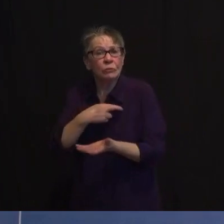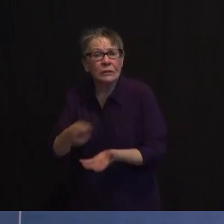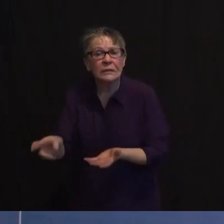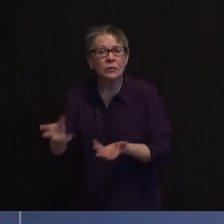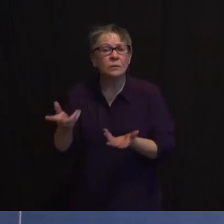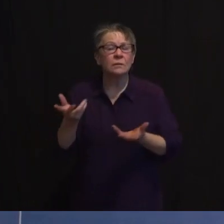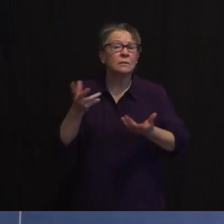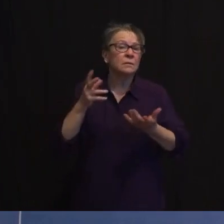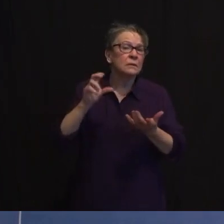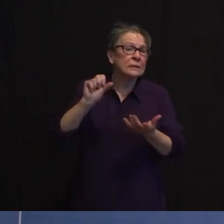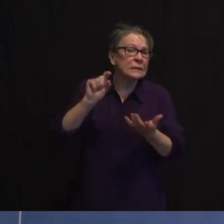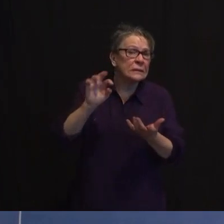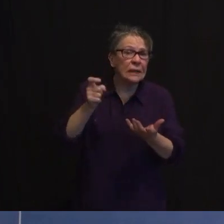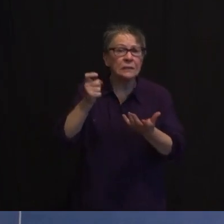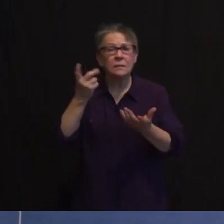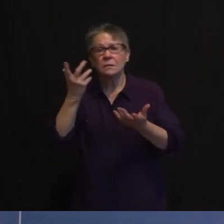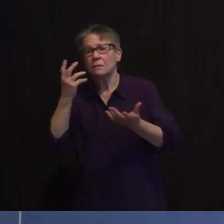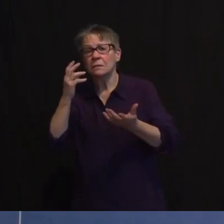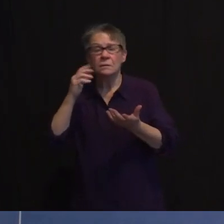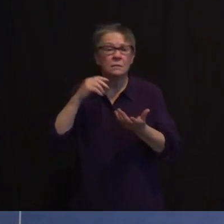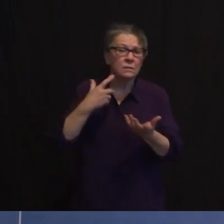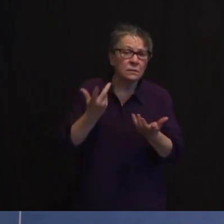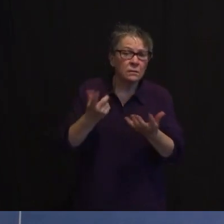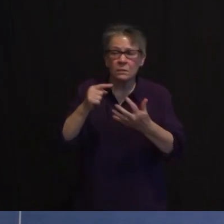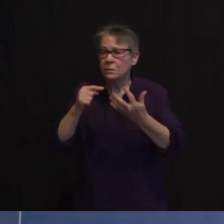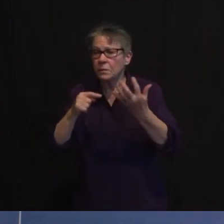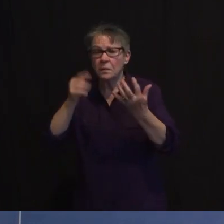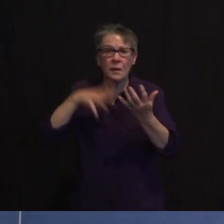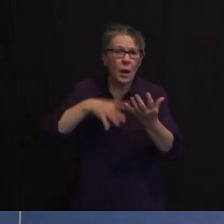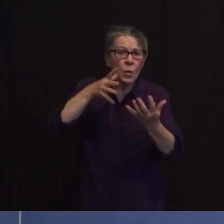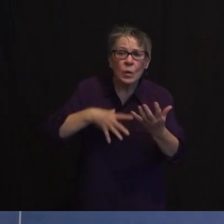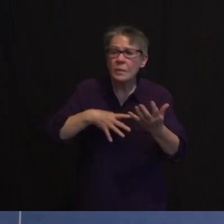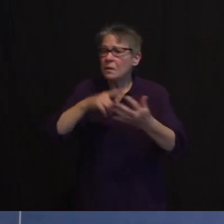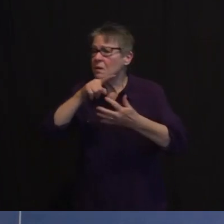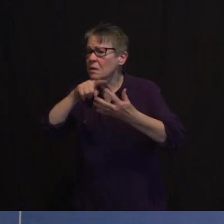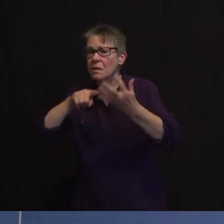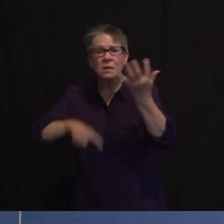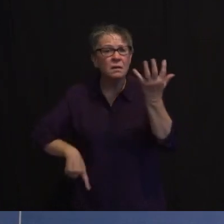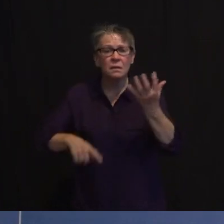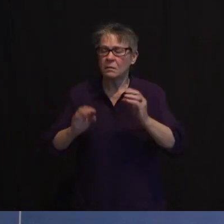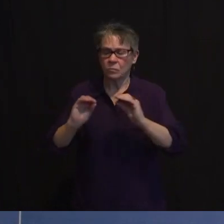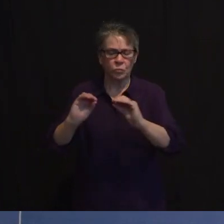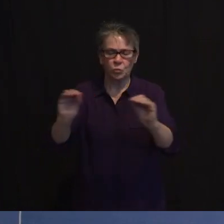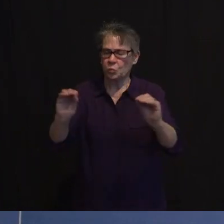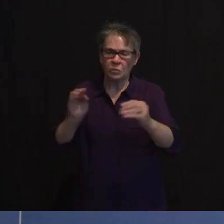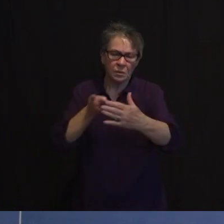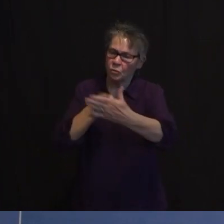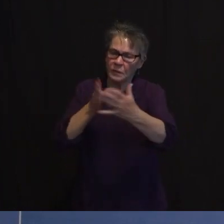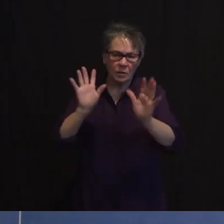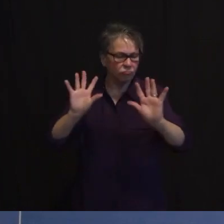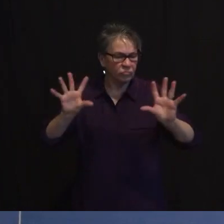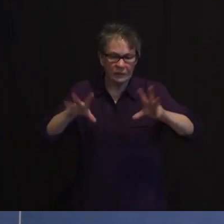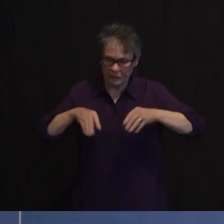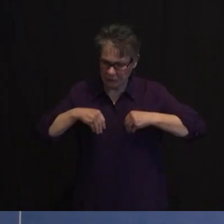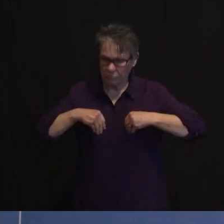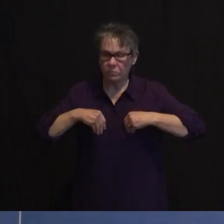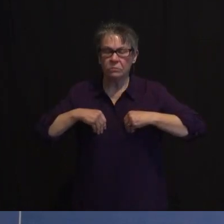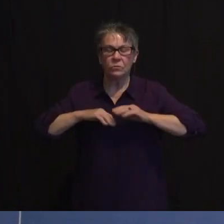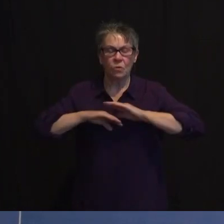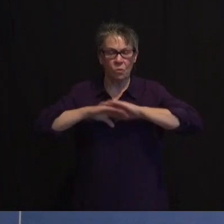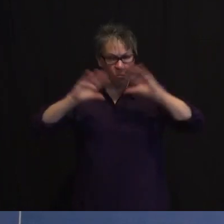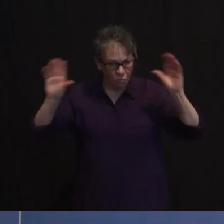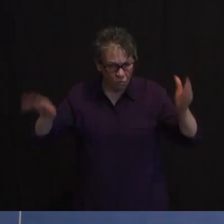or sexual orientation, gender identity or expression, disability, place of residence,